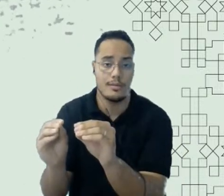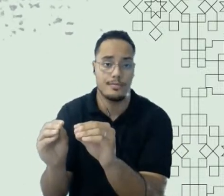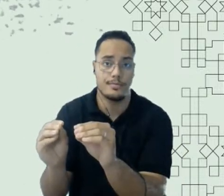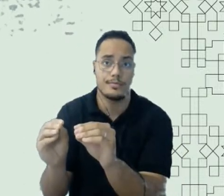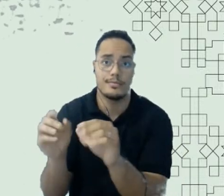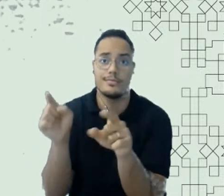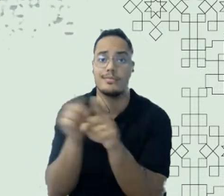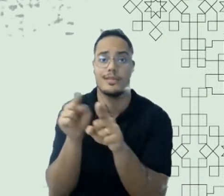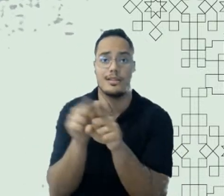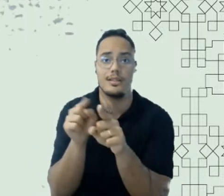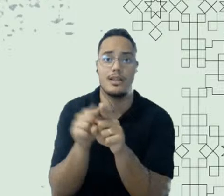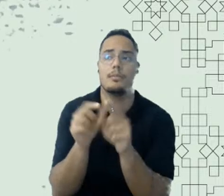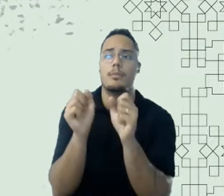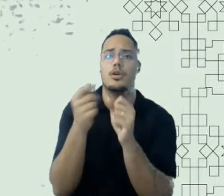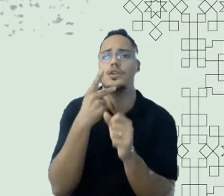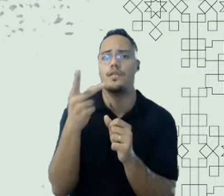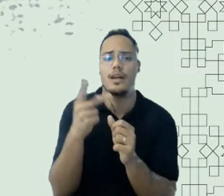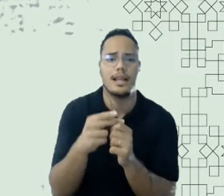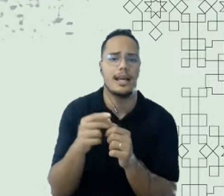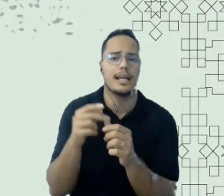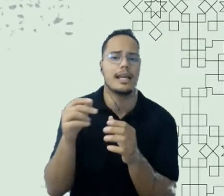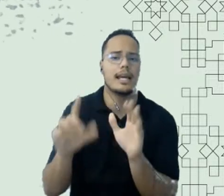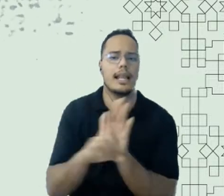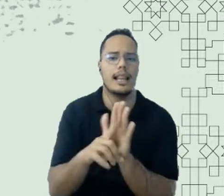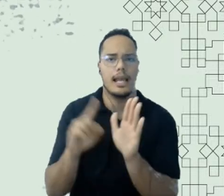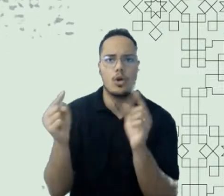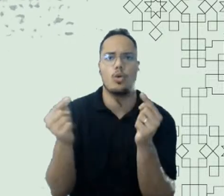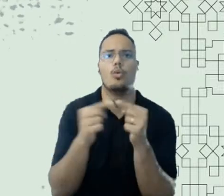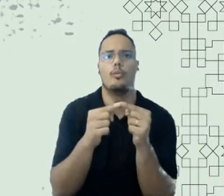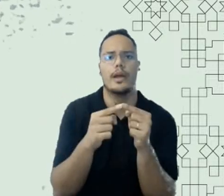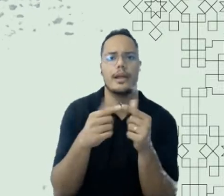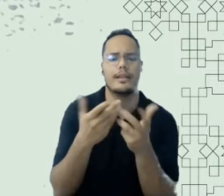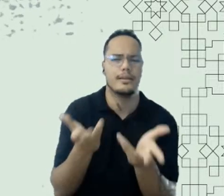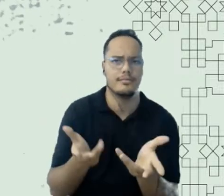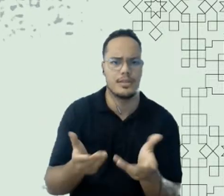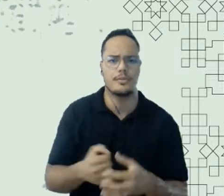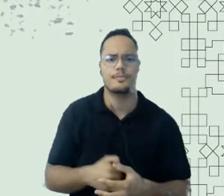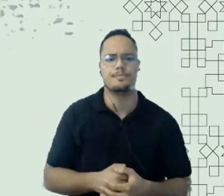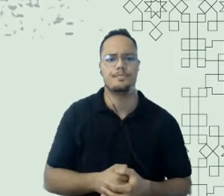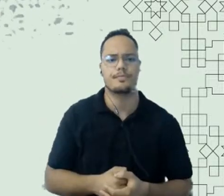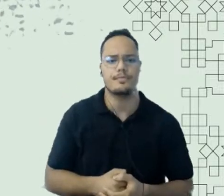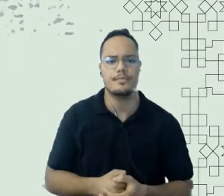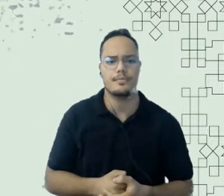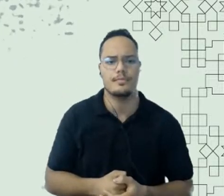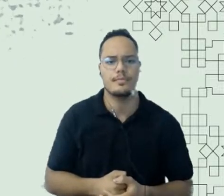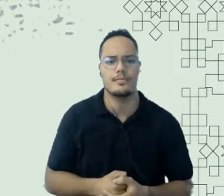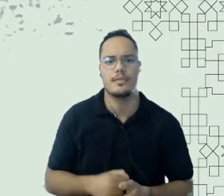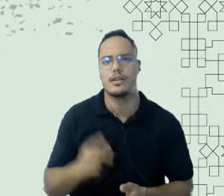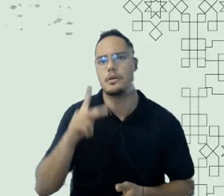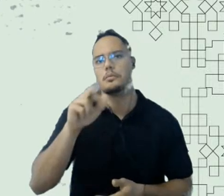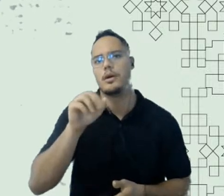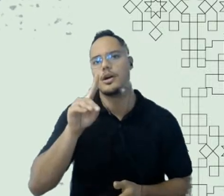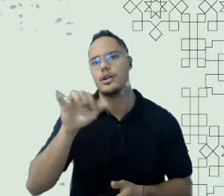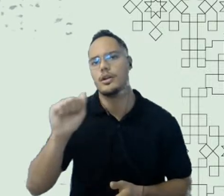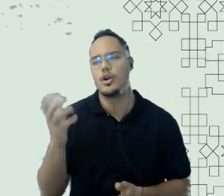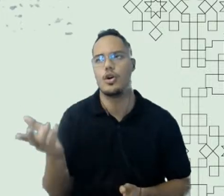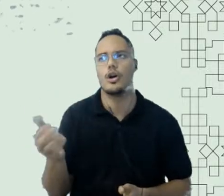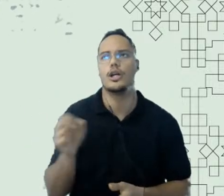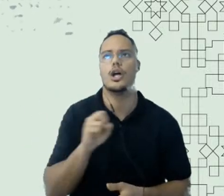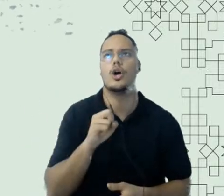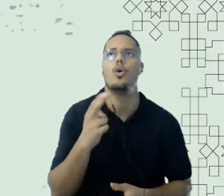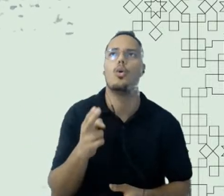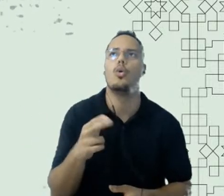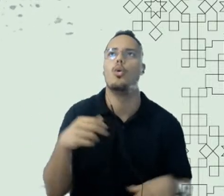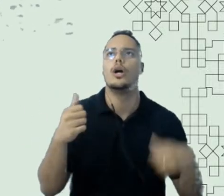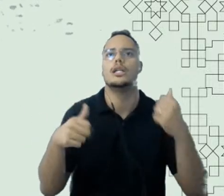of getting, you know, that you make a parody, a quotation, that, you know, it's a minor use or whatever,